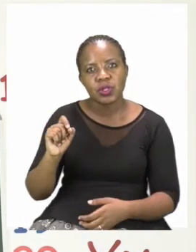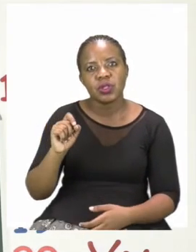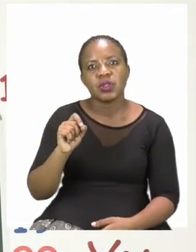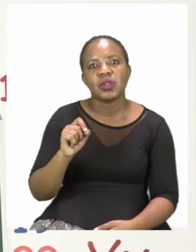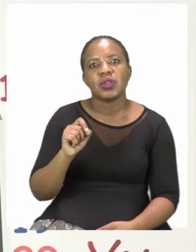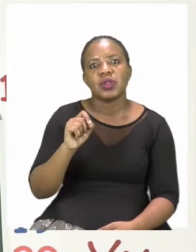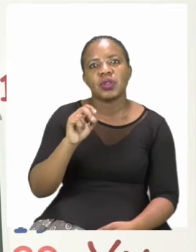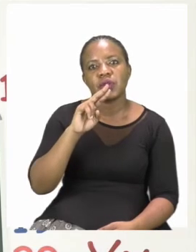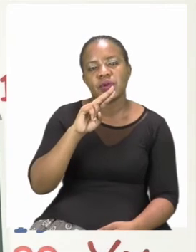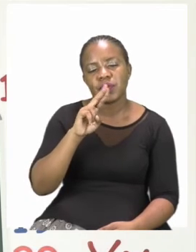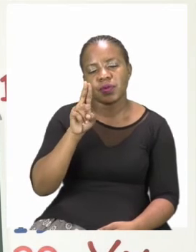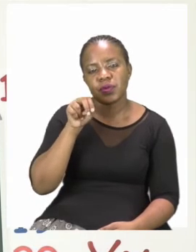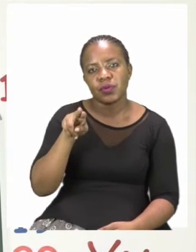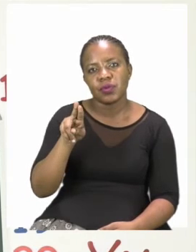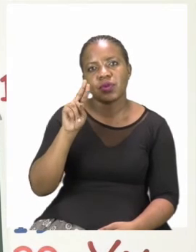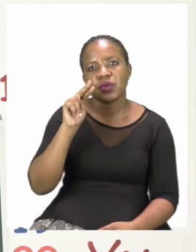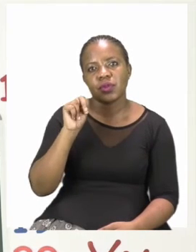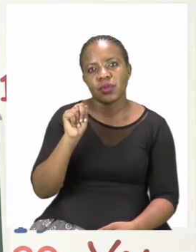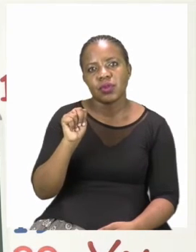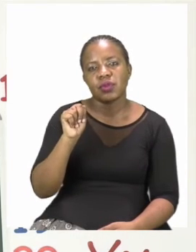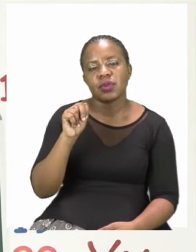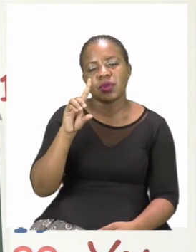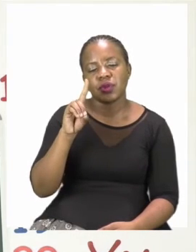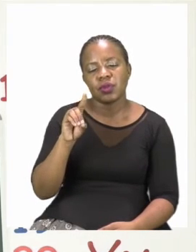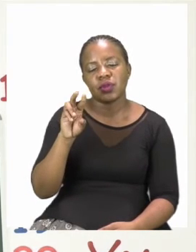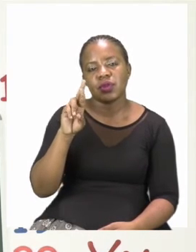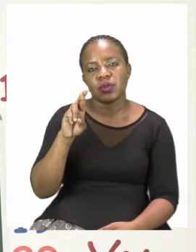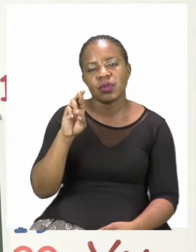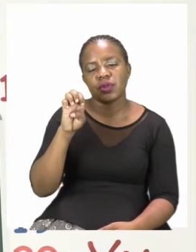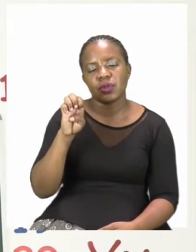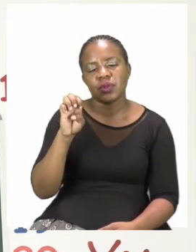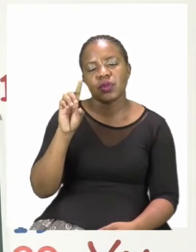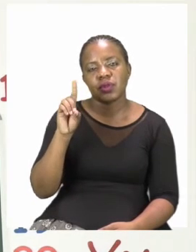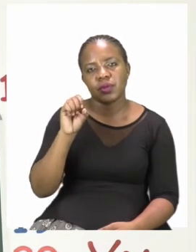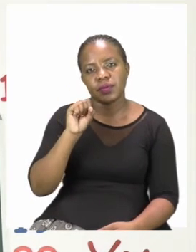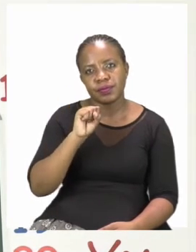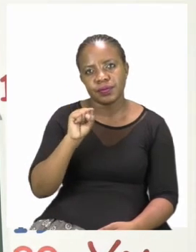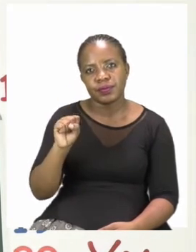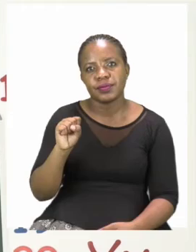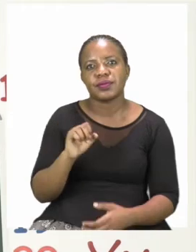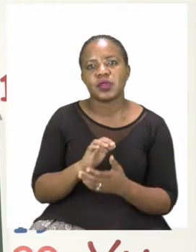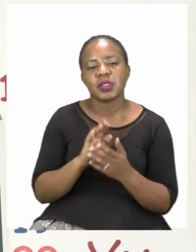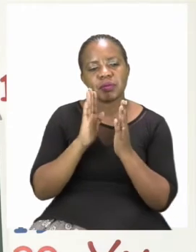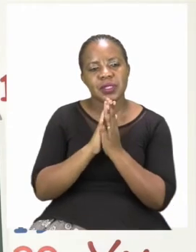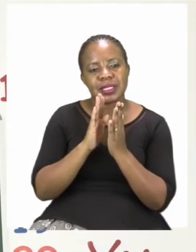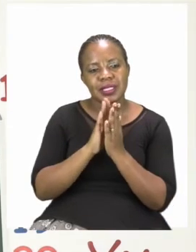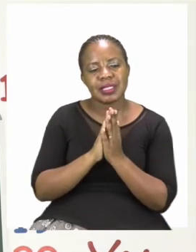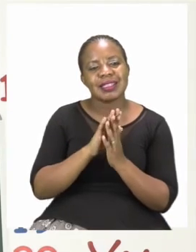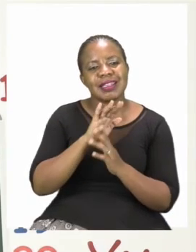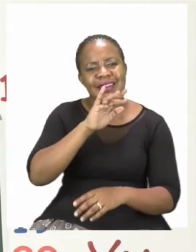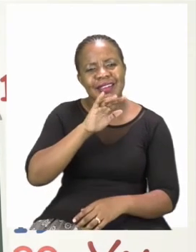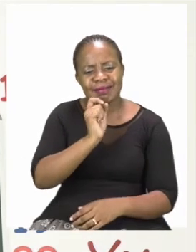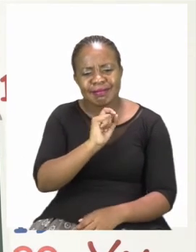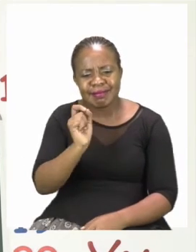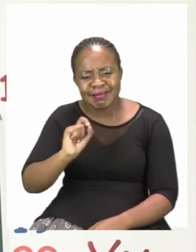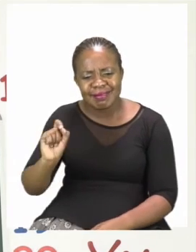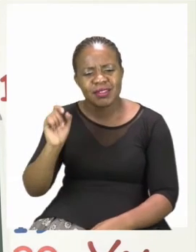to be doing the O sound. Everyone, let's say O.